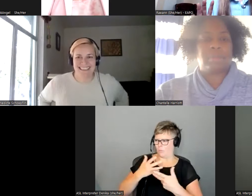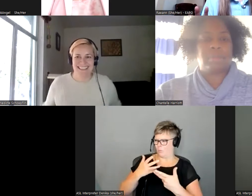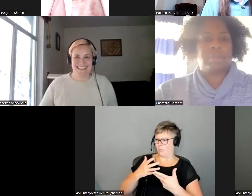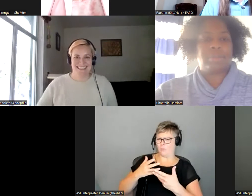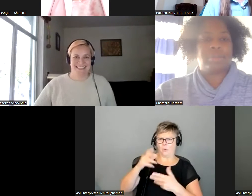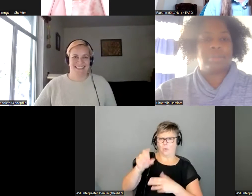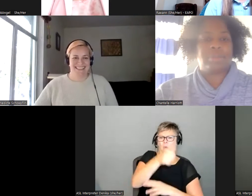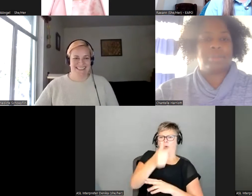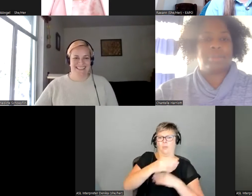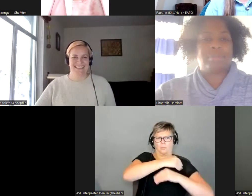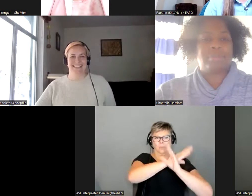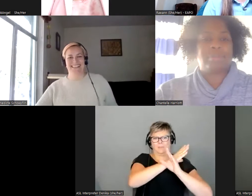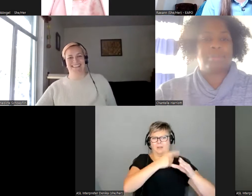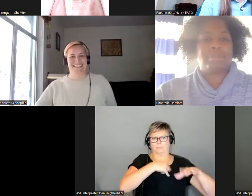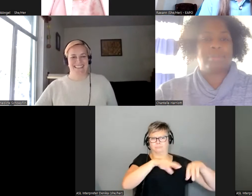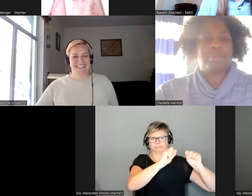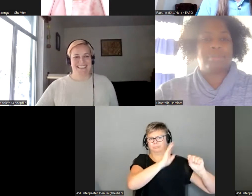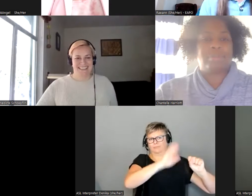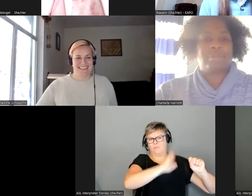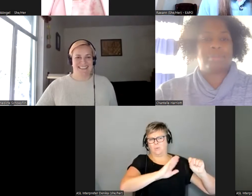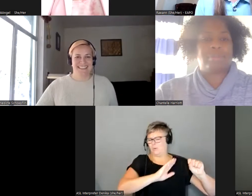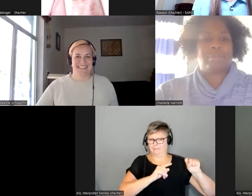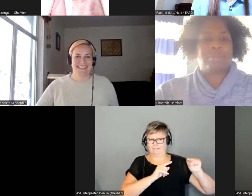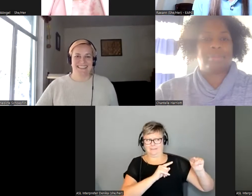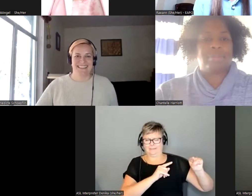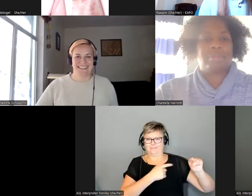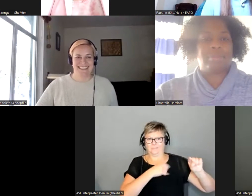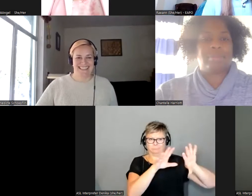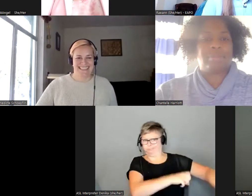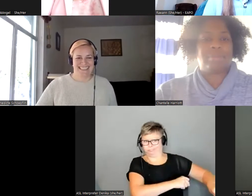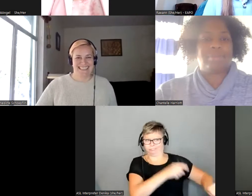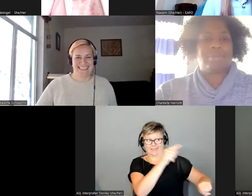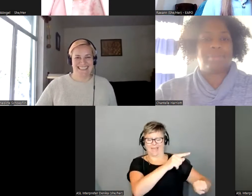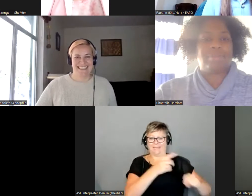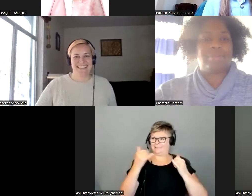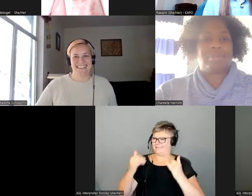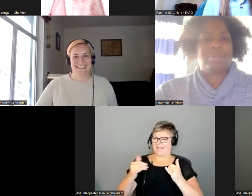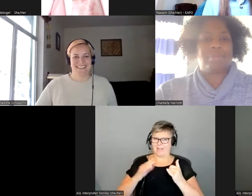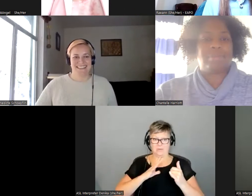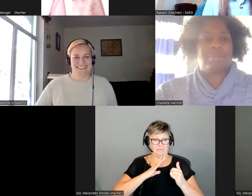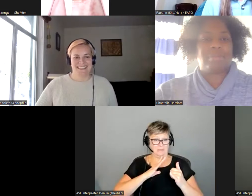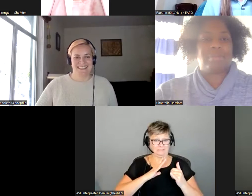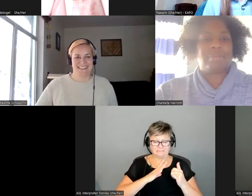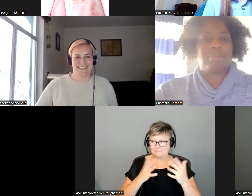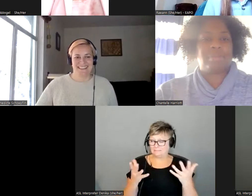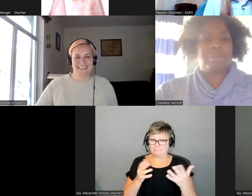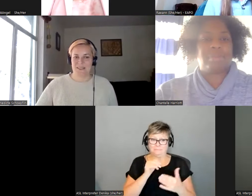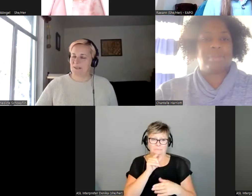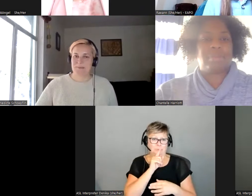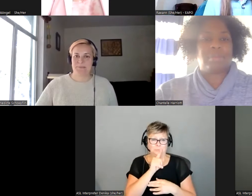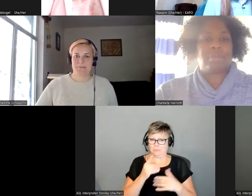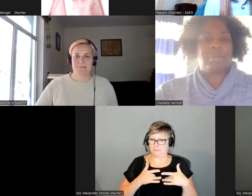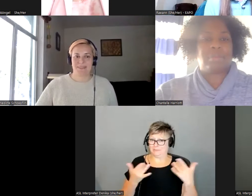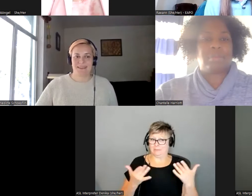what was going on. So I've shut down the presentation. So I'm not sure if it was something in the back end or not. So hopefully that doesn't happen